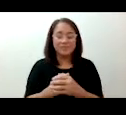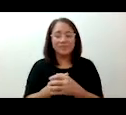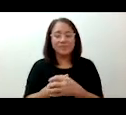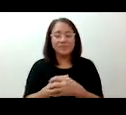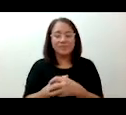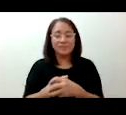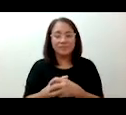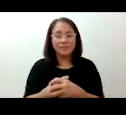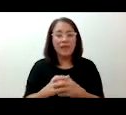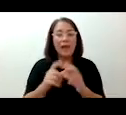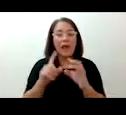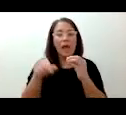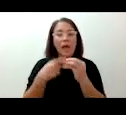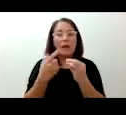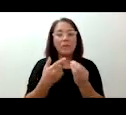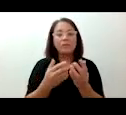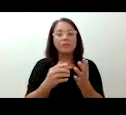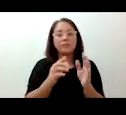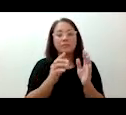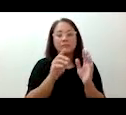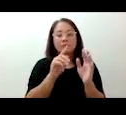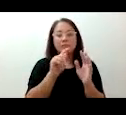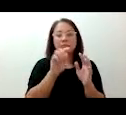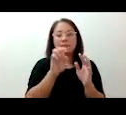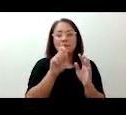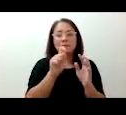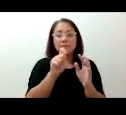about textbooks and handbooks.